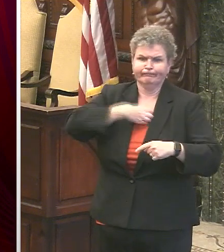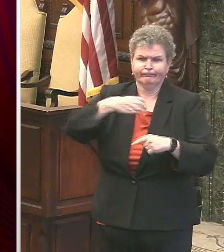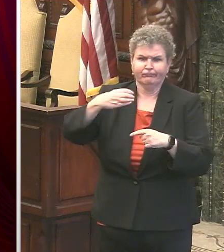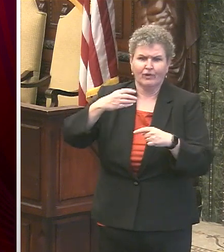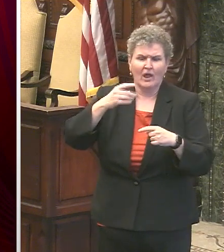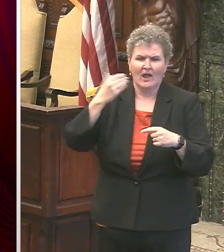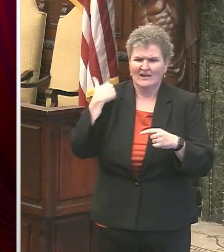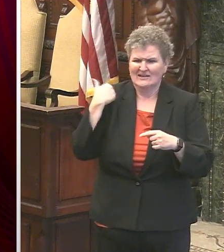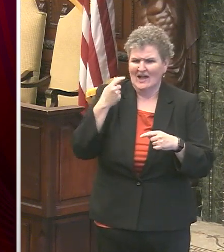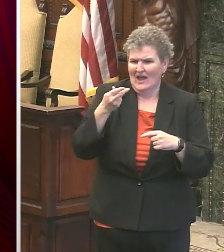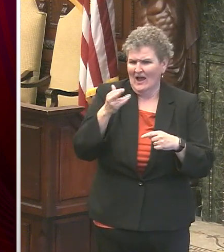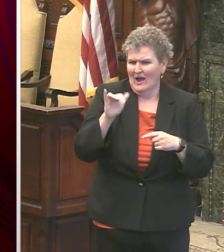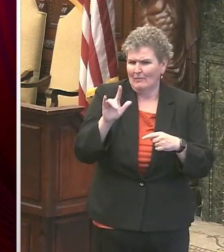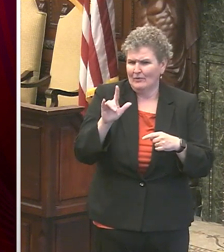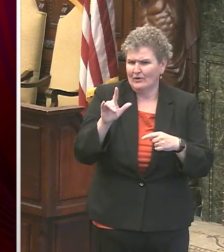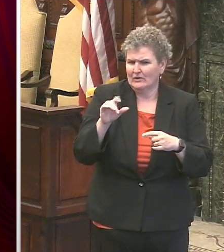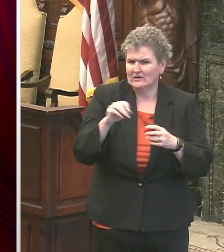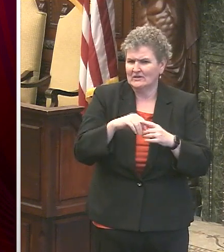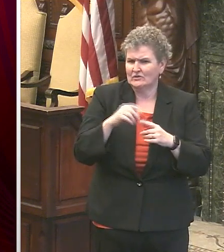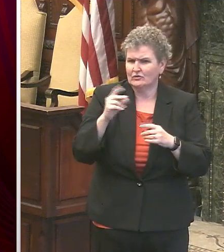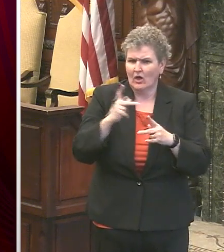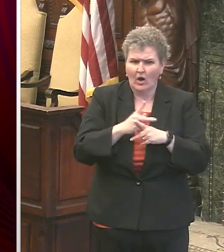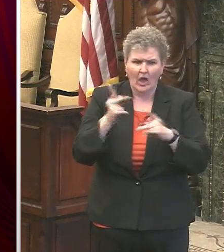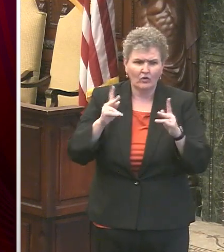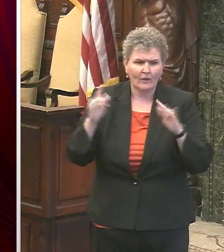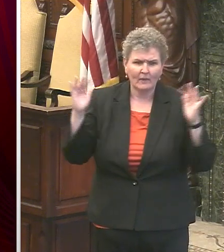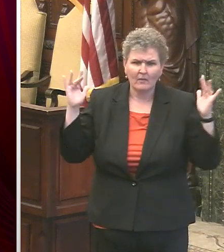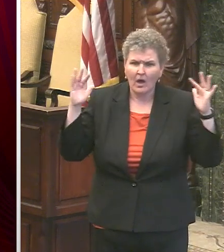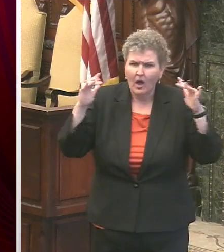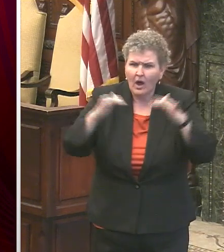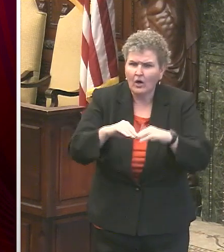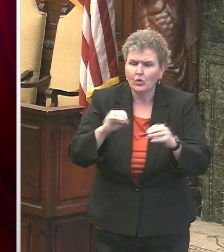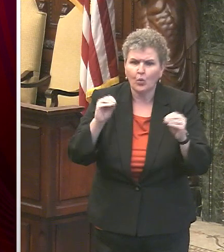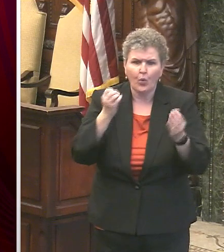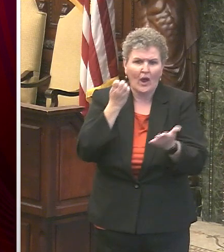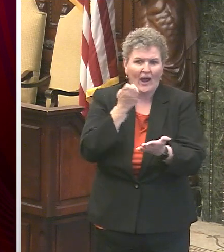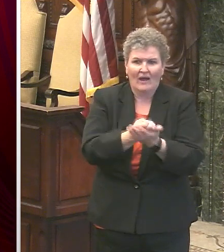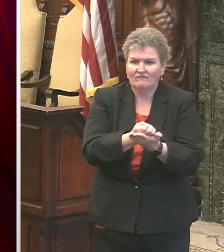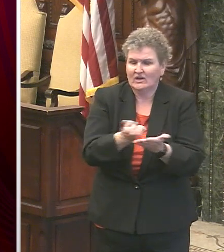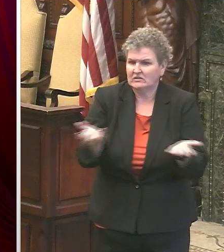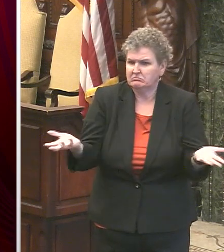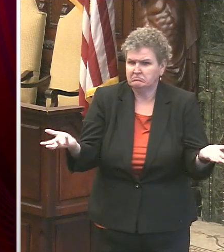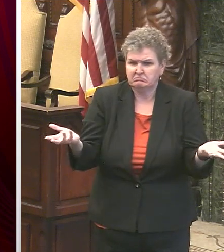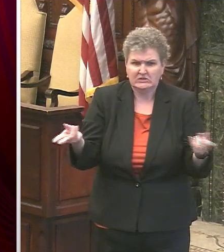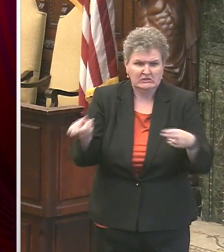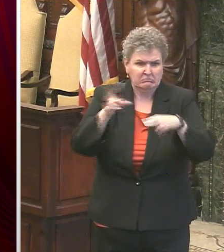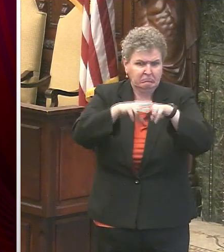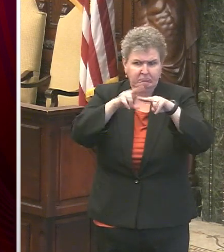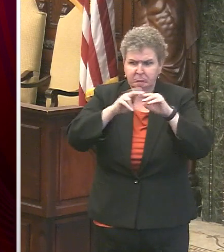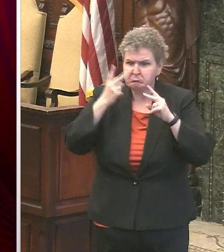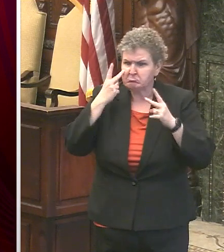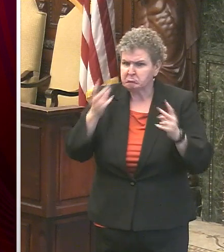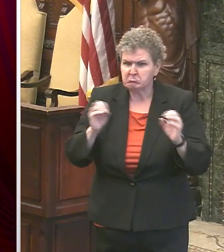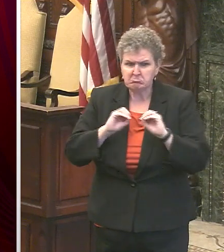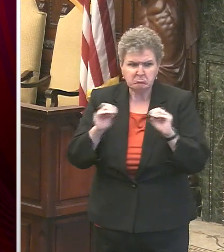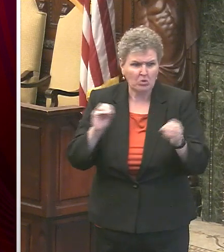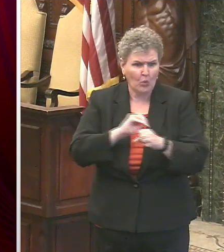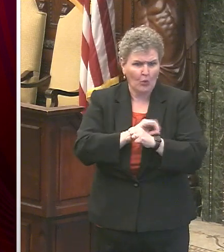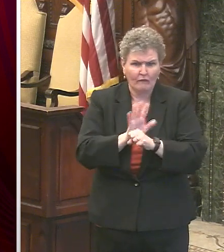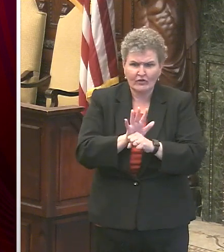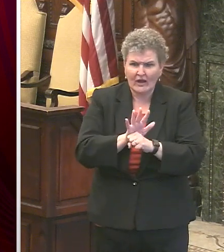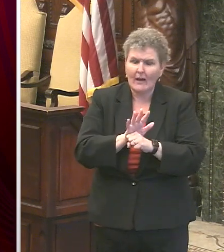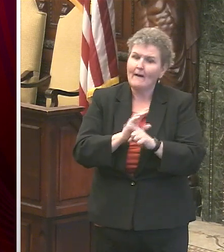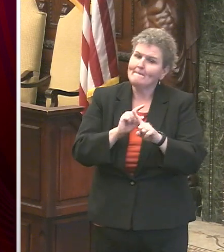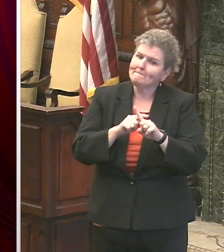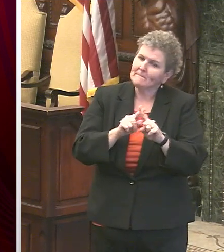George Floyd protests. We had thousands of people on the streets and no evidence that increased our spread of COVID at all. Now, we do recommend